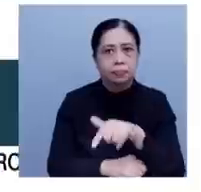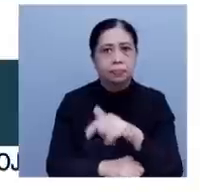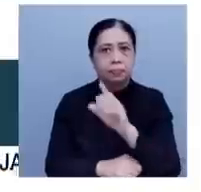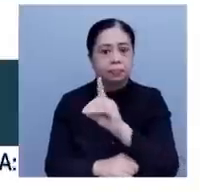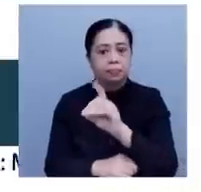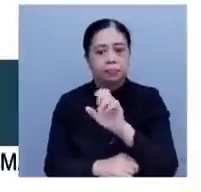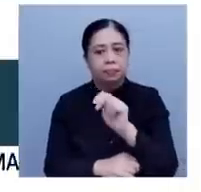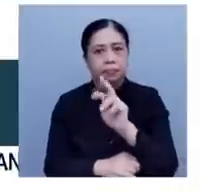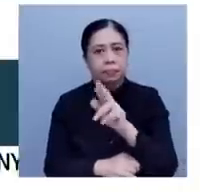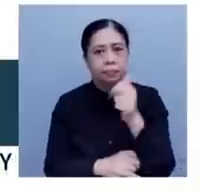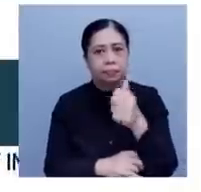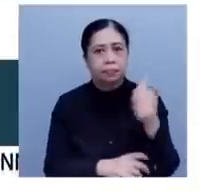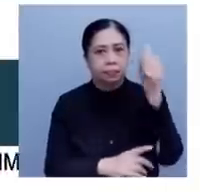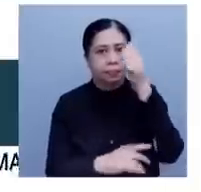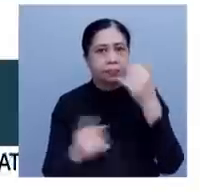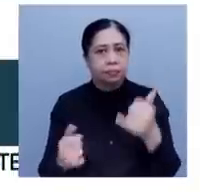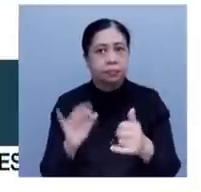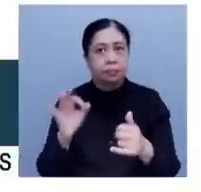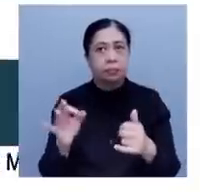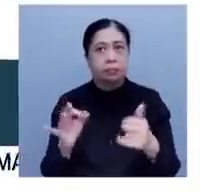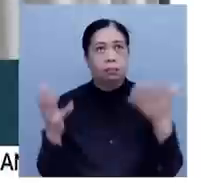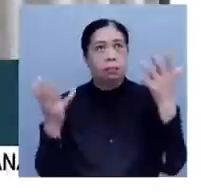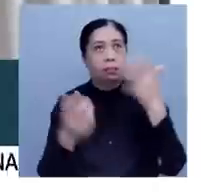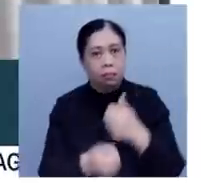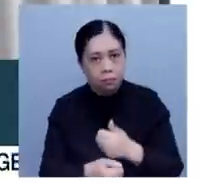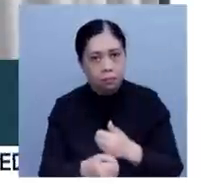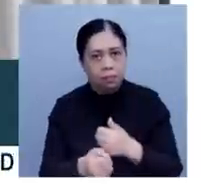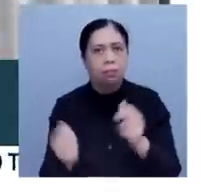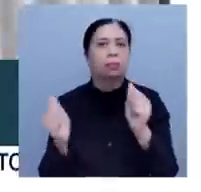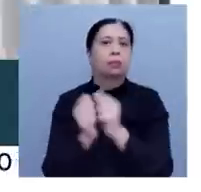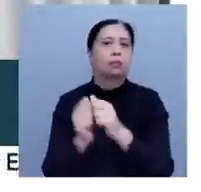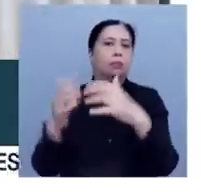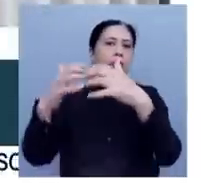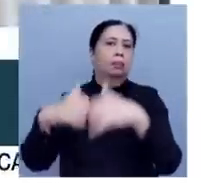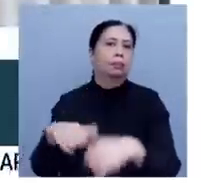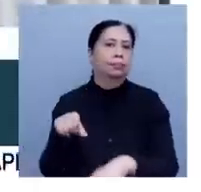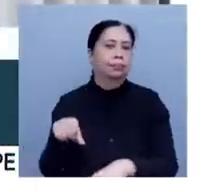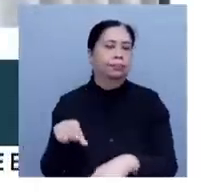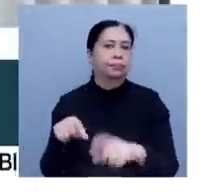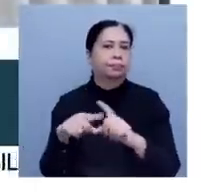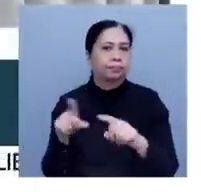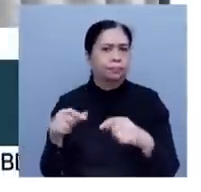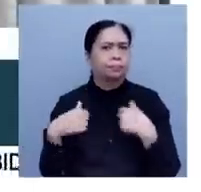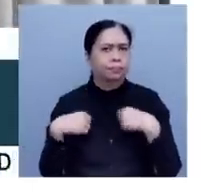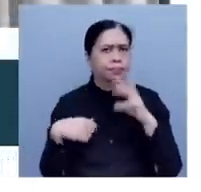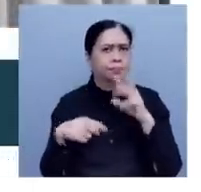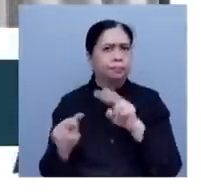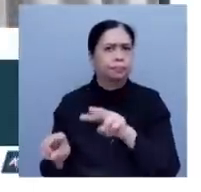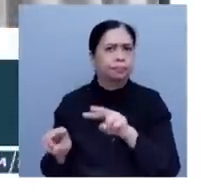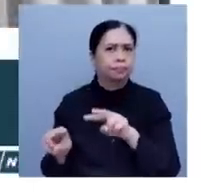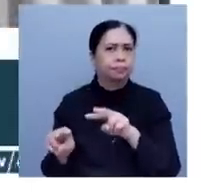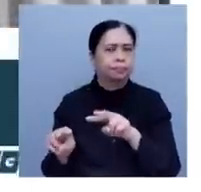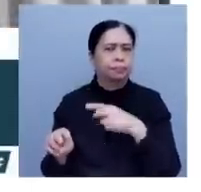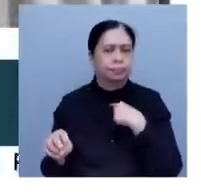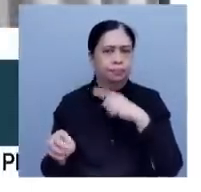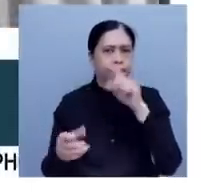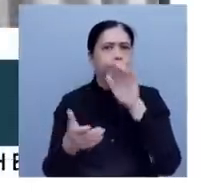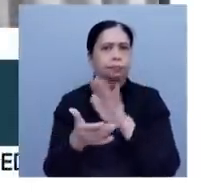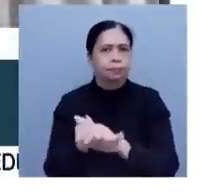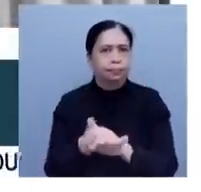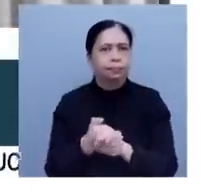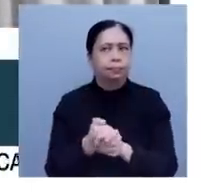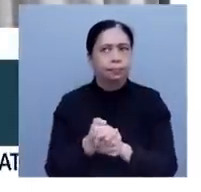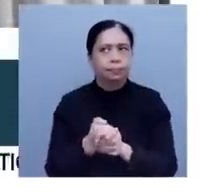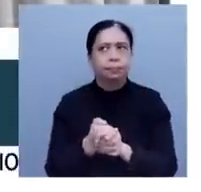Environment Secretary. Pag siya'y bumigay, kasama na siya. Pero babantayan natin. Naniniwala naman ako